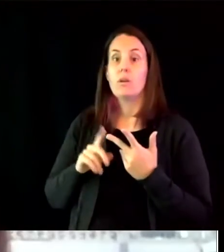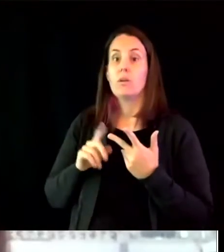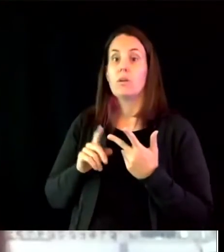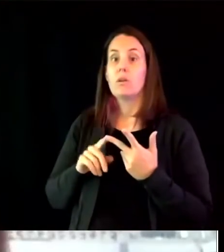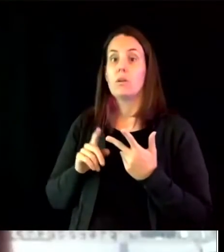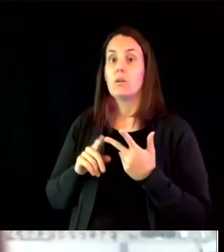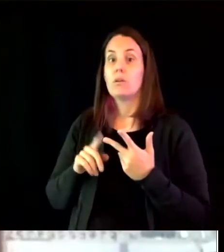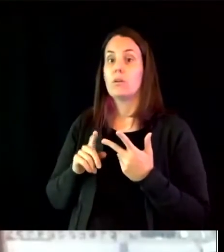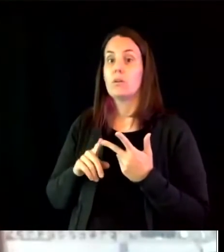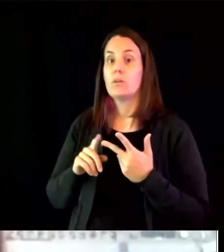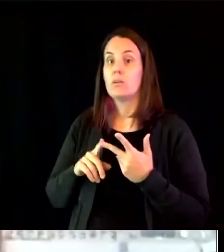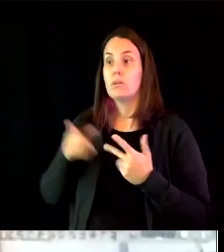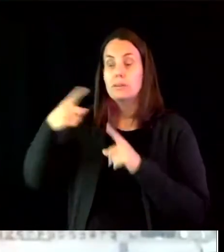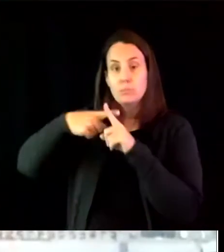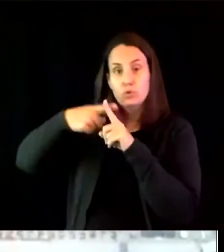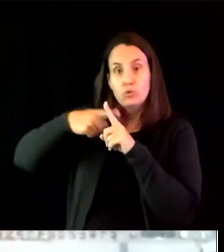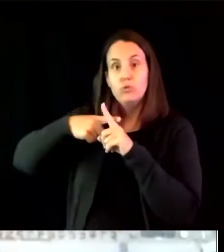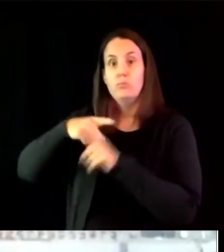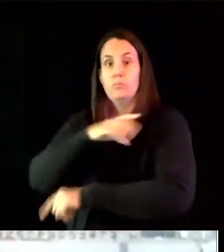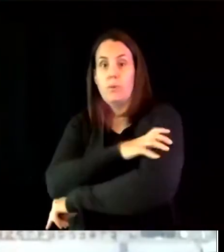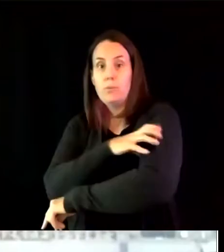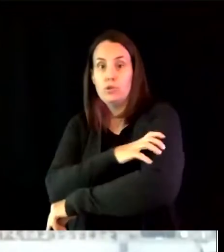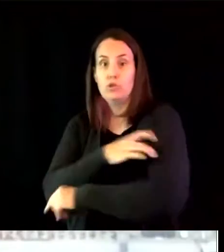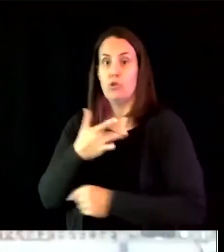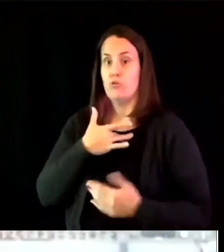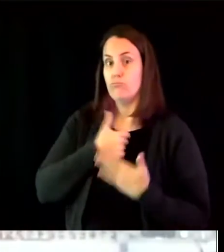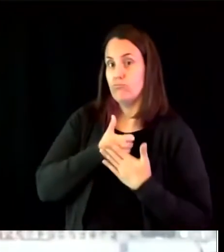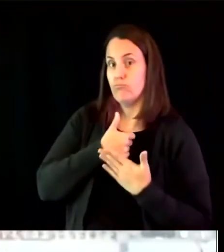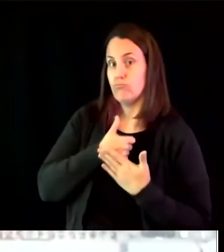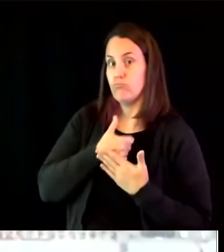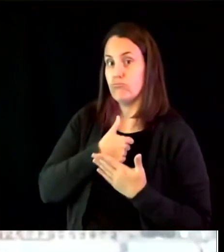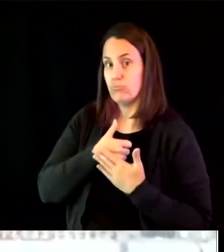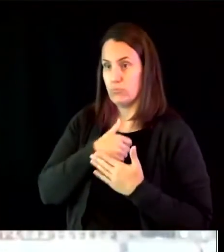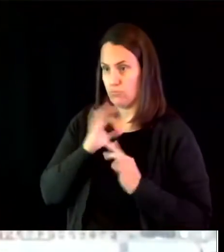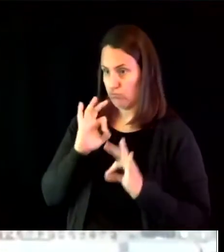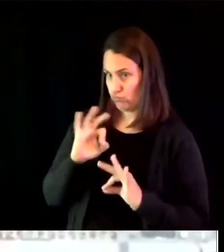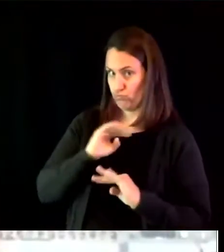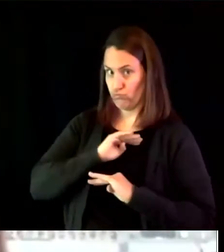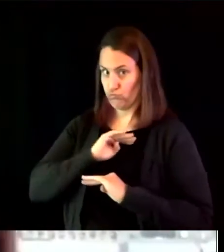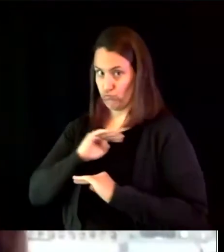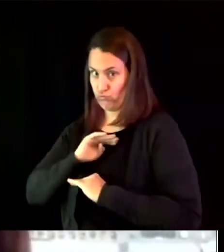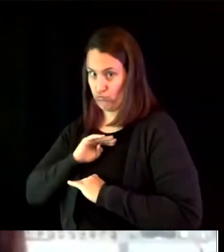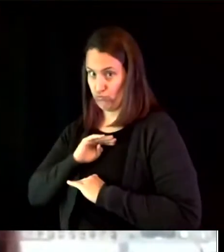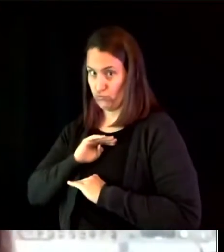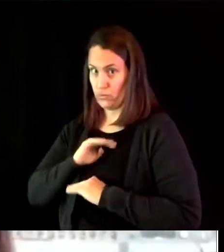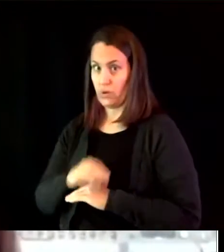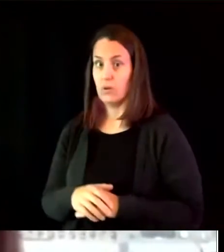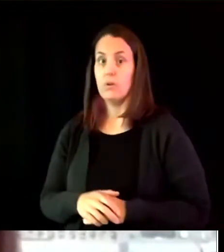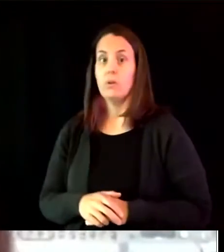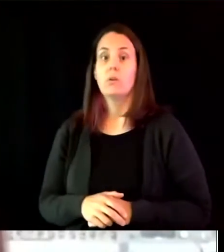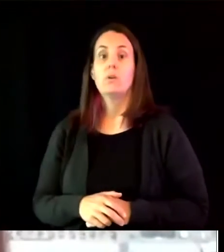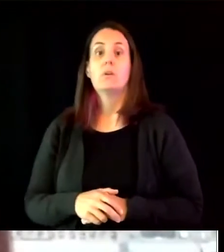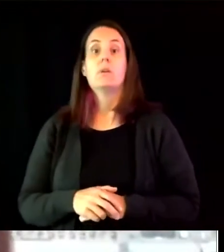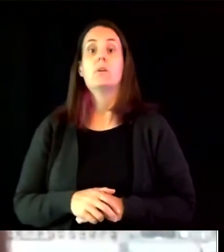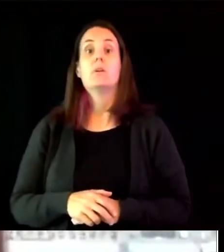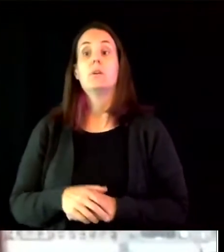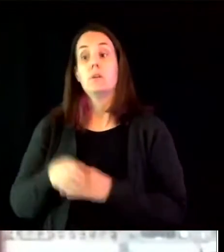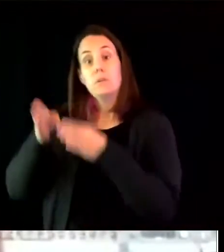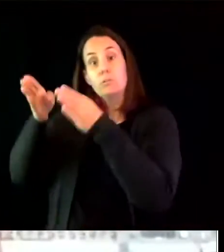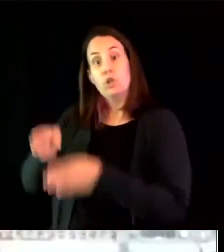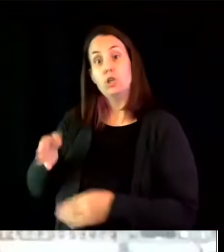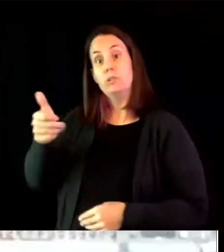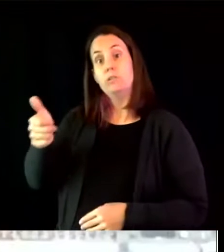temperature below 100 or below. They need to be able to ambulate or be able to ambulate with one